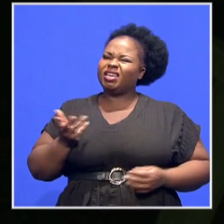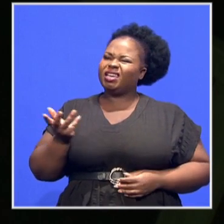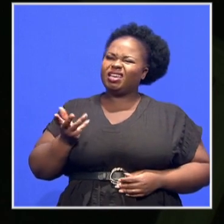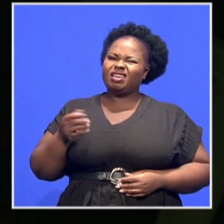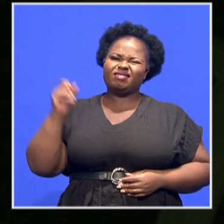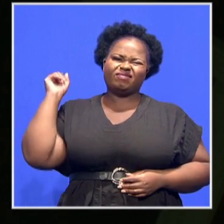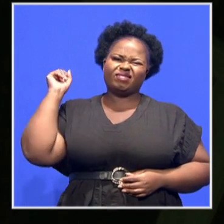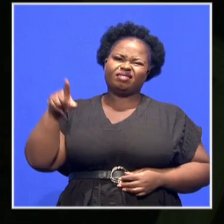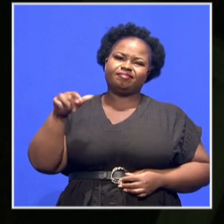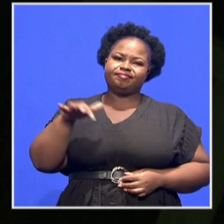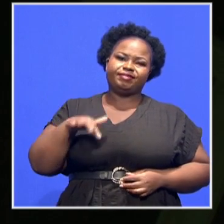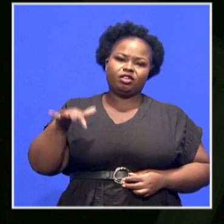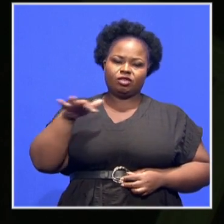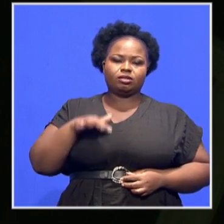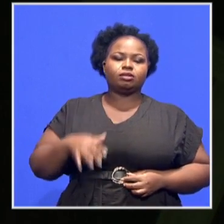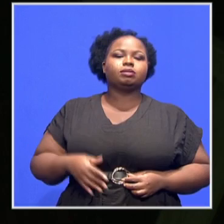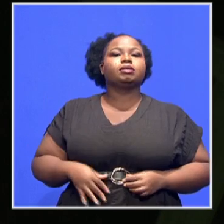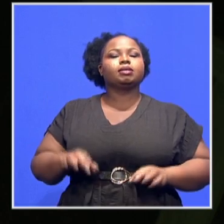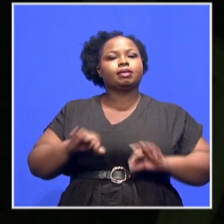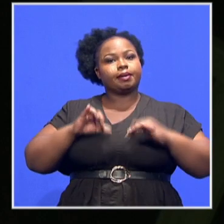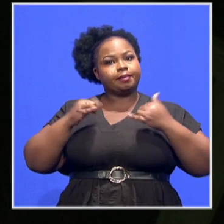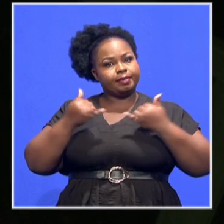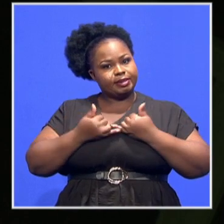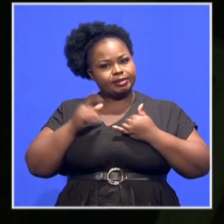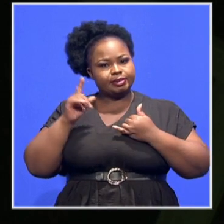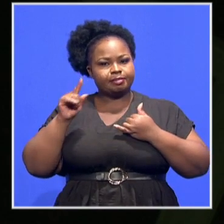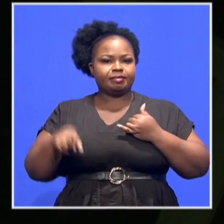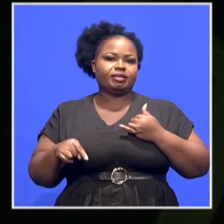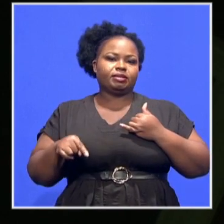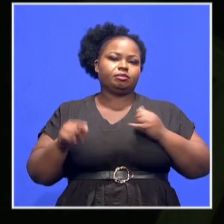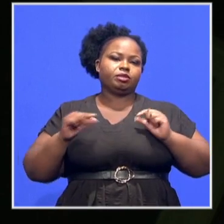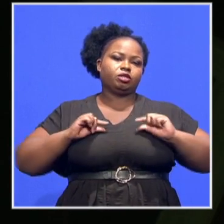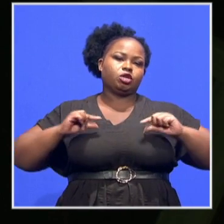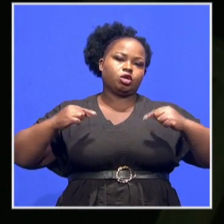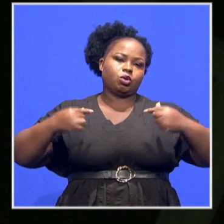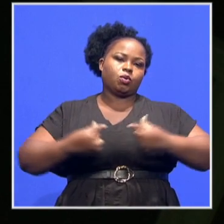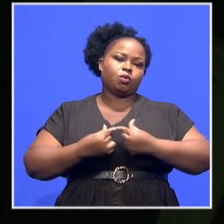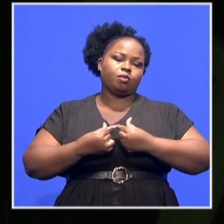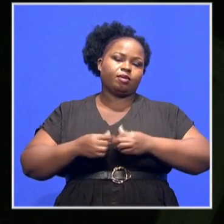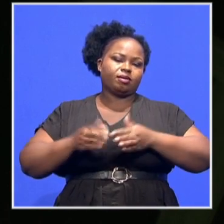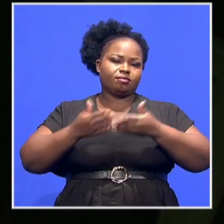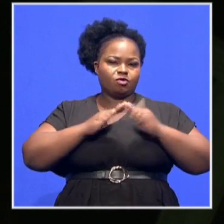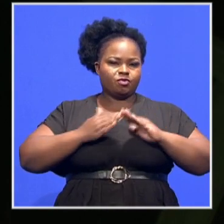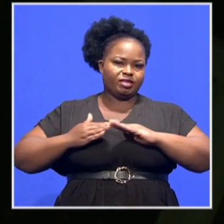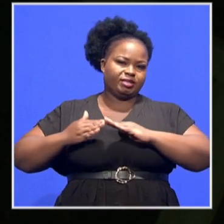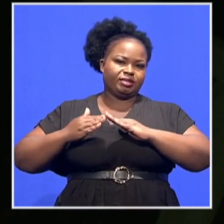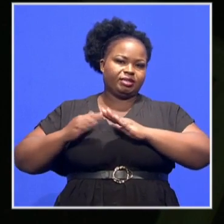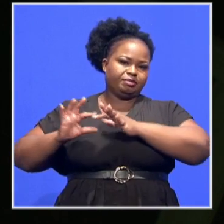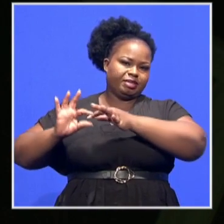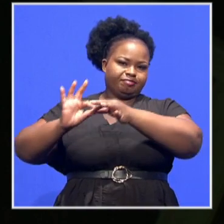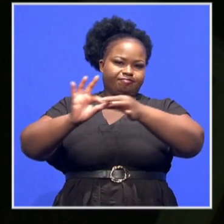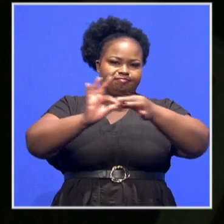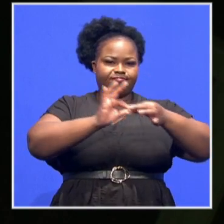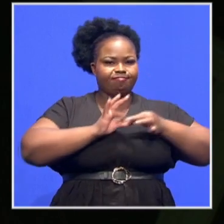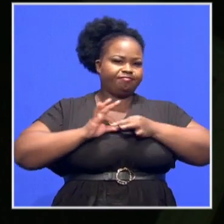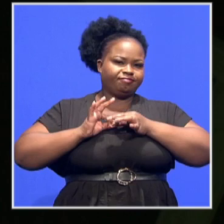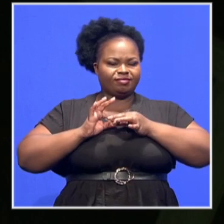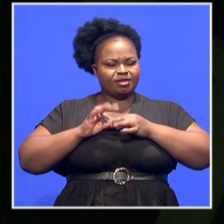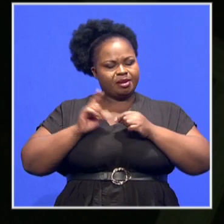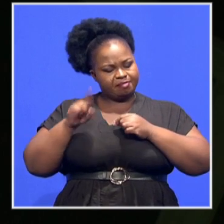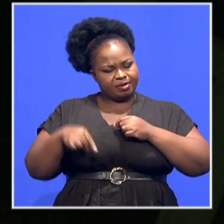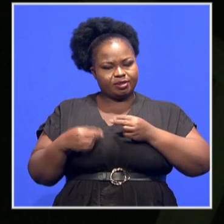areas. Companies must become global citizens. They must become